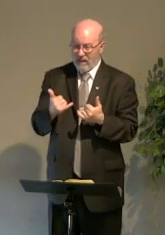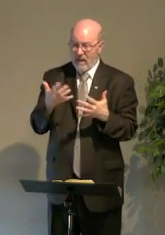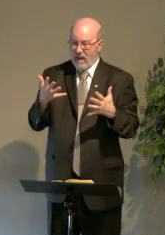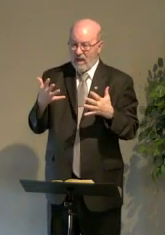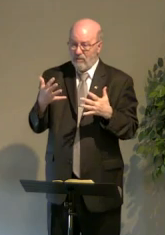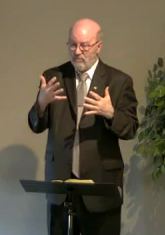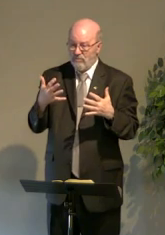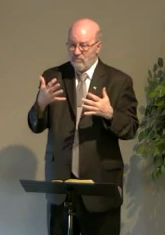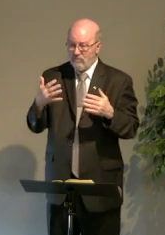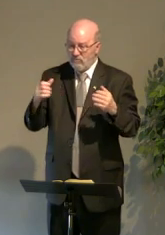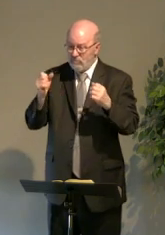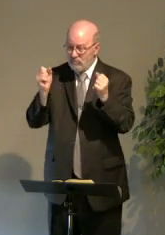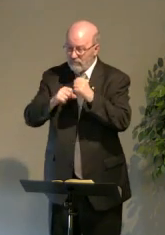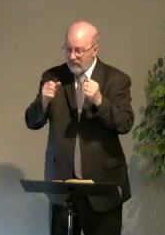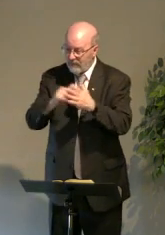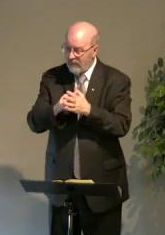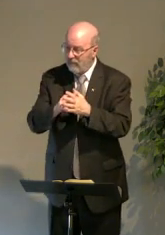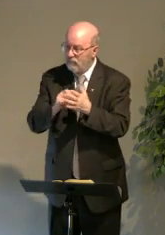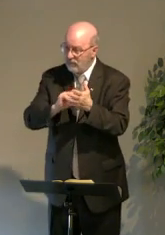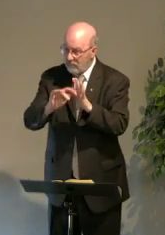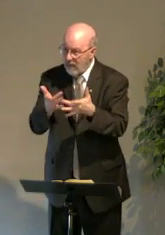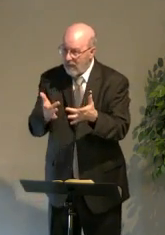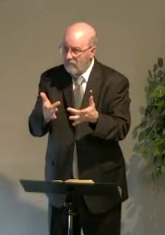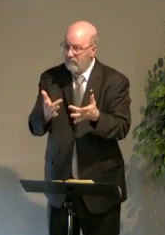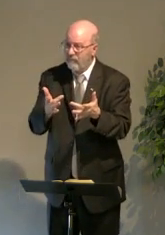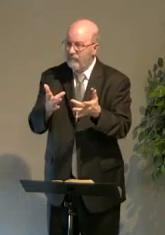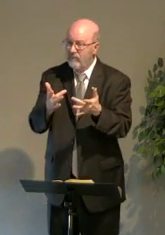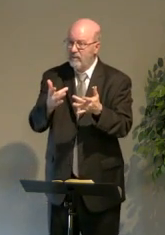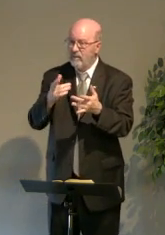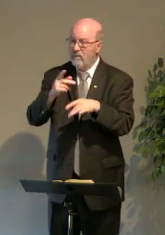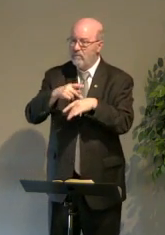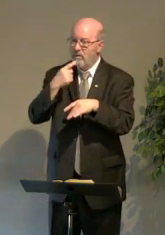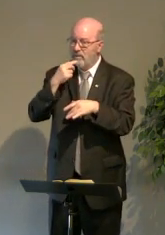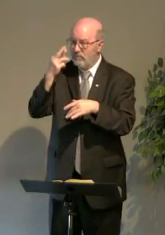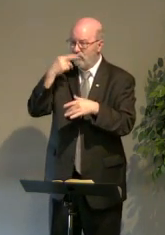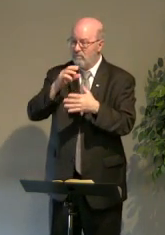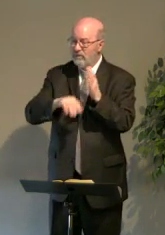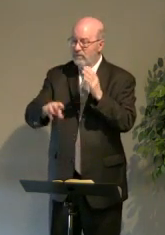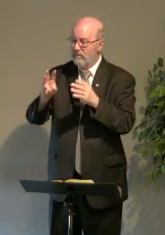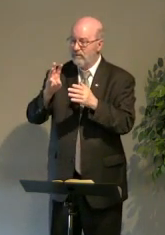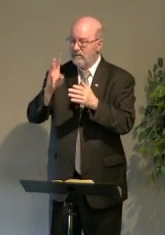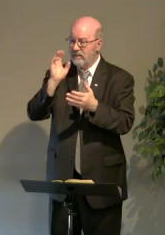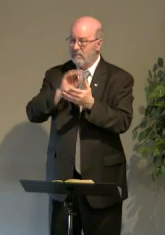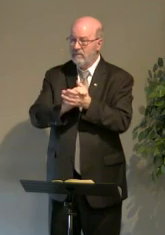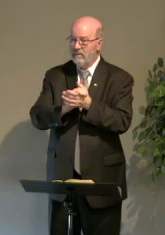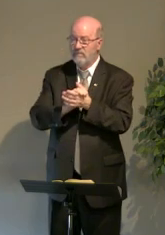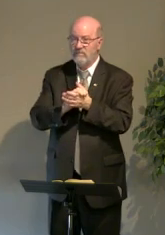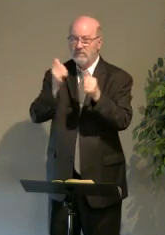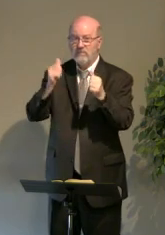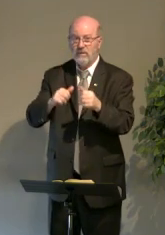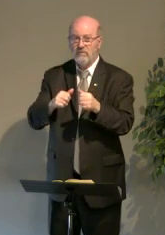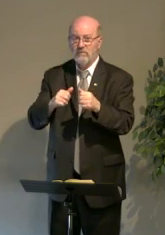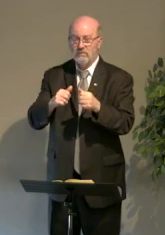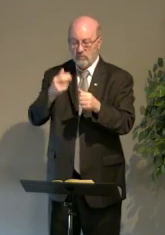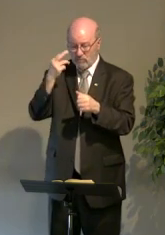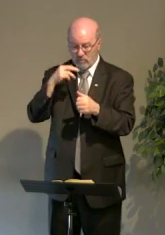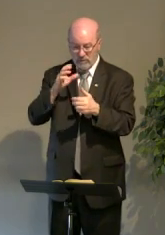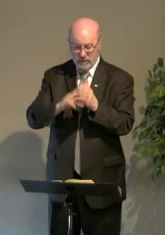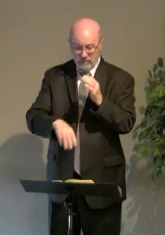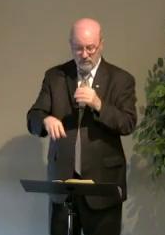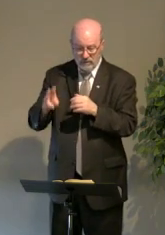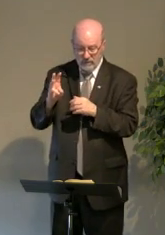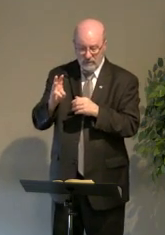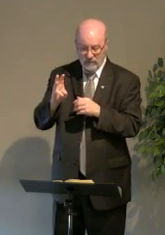combat that with Scripture? Well, Paul said it this way in Romans chapter 6. I believe it'll be on the screen, but if you want to turn back just a few